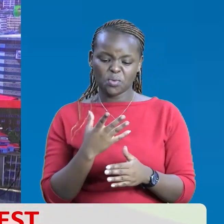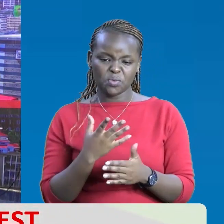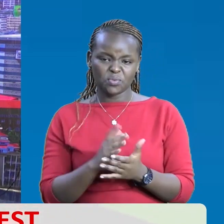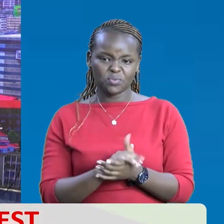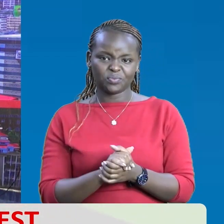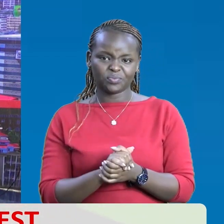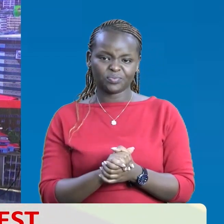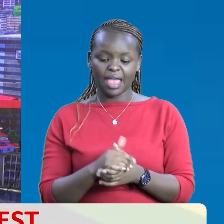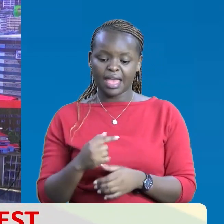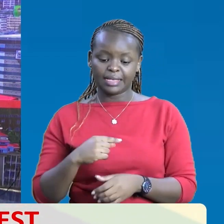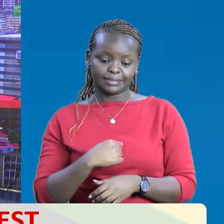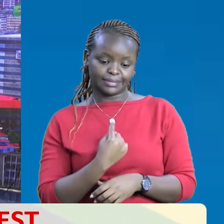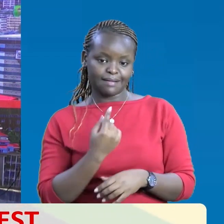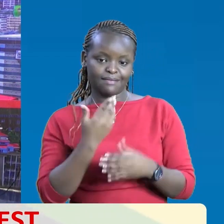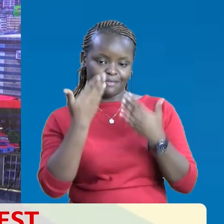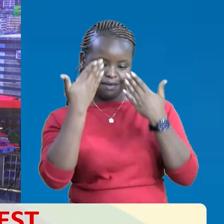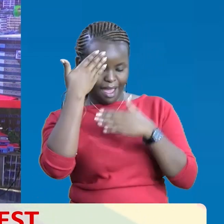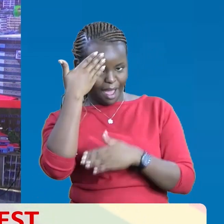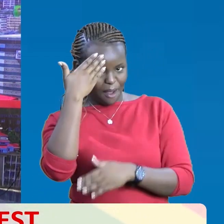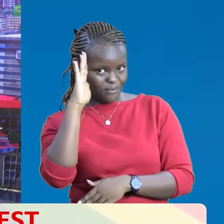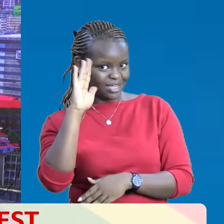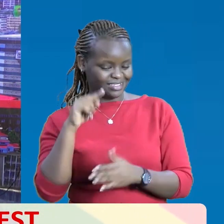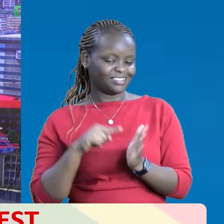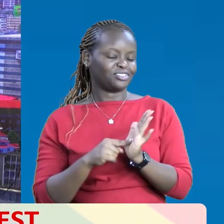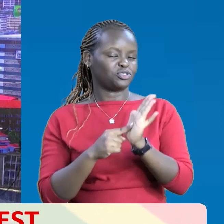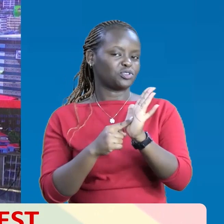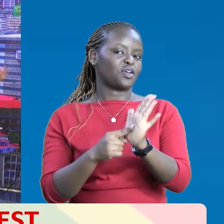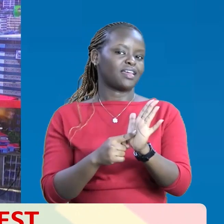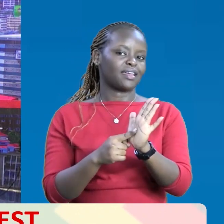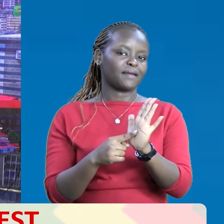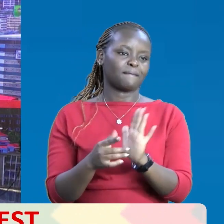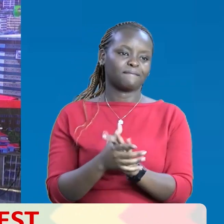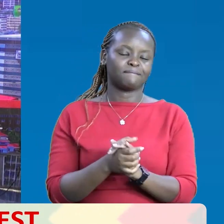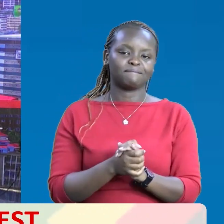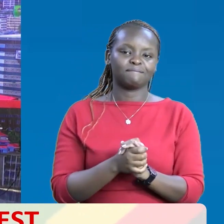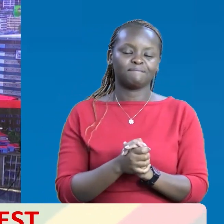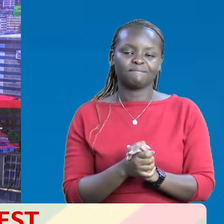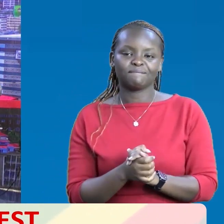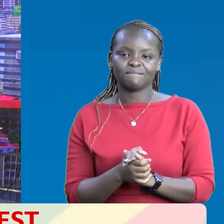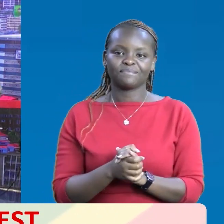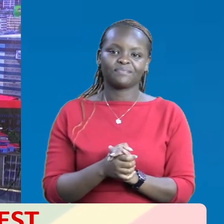my self-awareness today is showing Subaru man. But